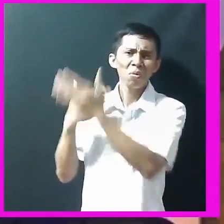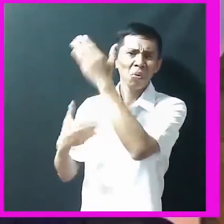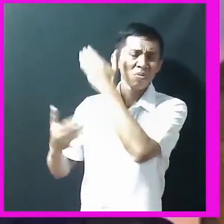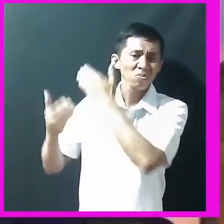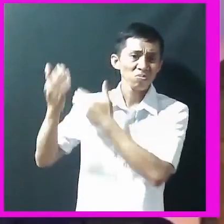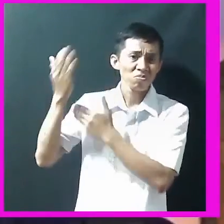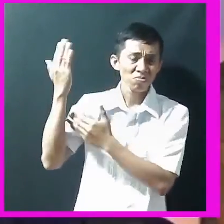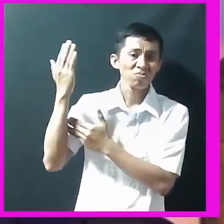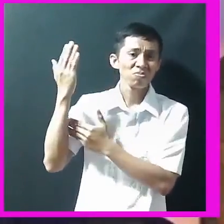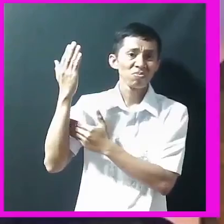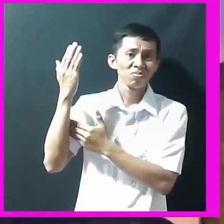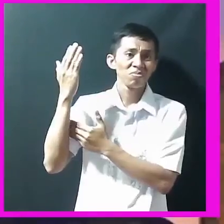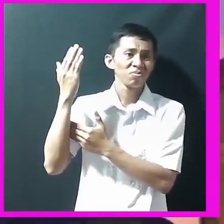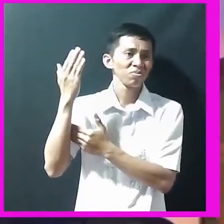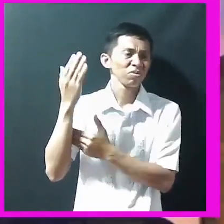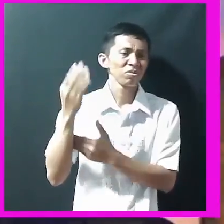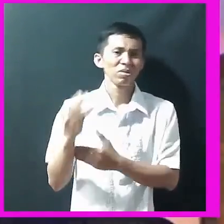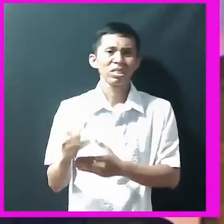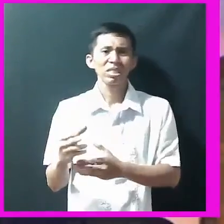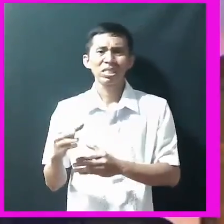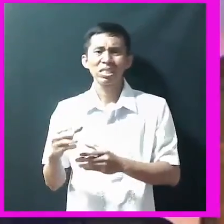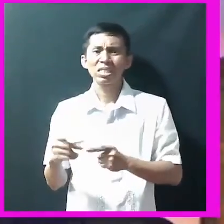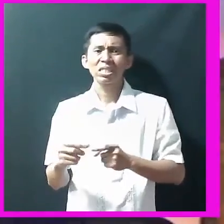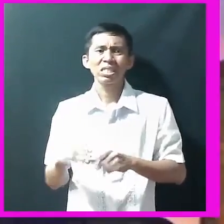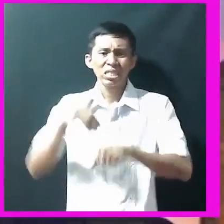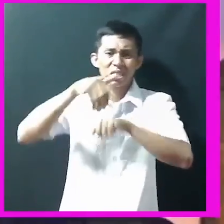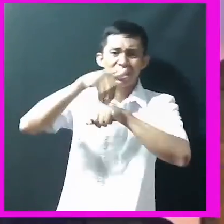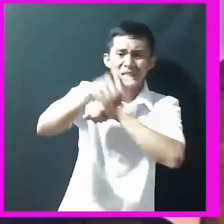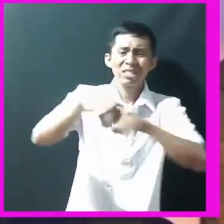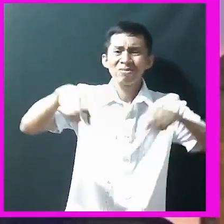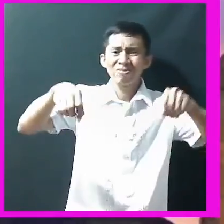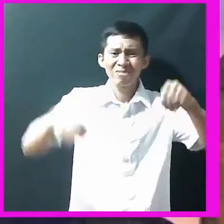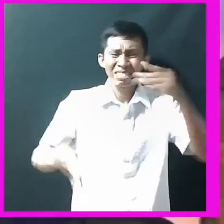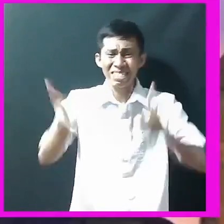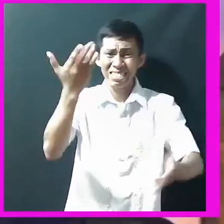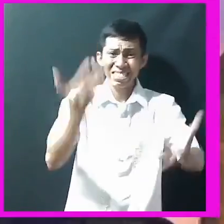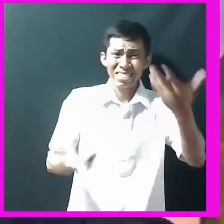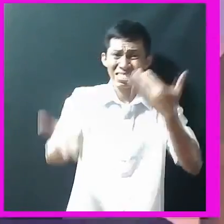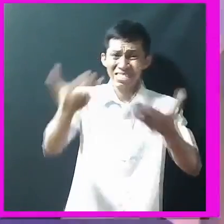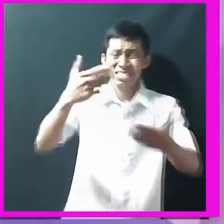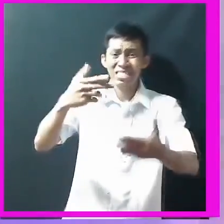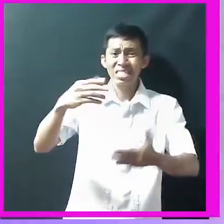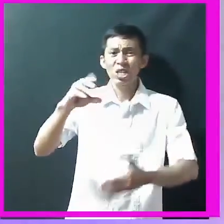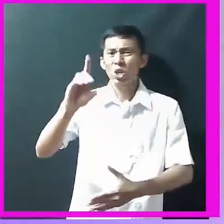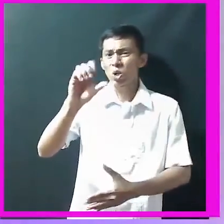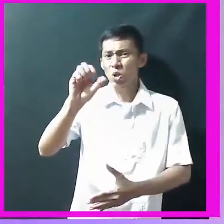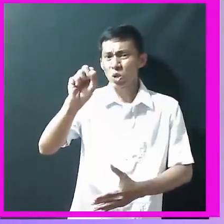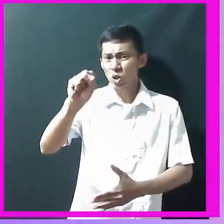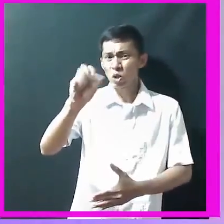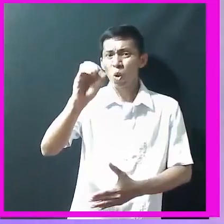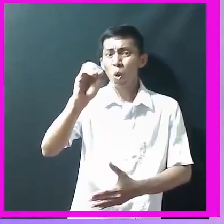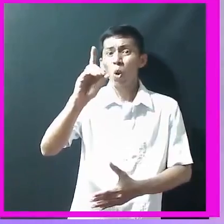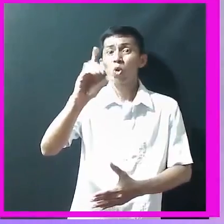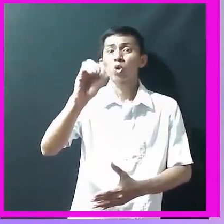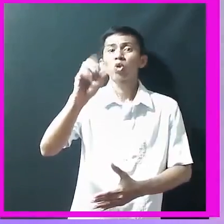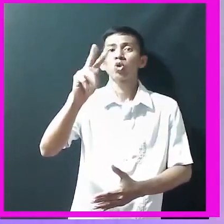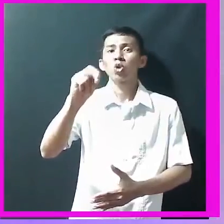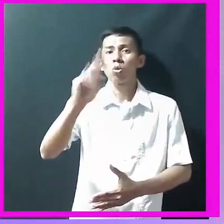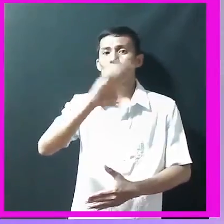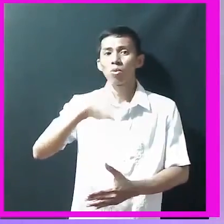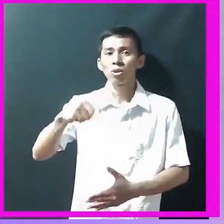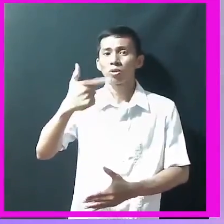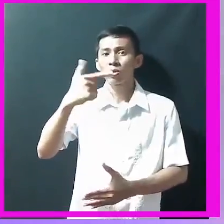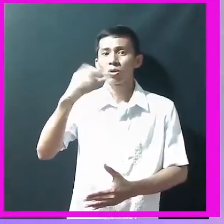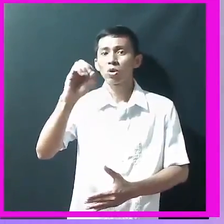Lot before he rained fire on Sodom of Gomorrah, in which he said to Lot and his family and wife,